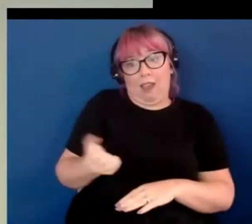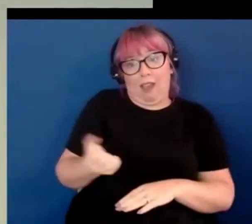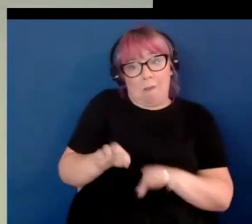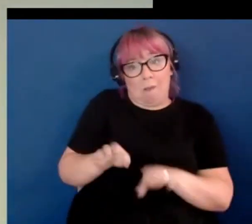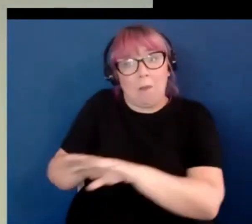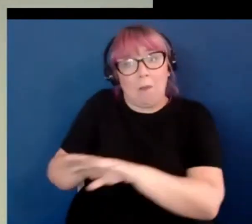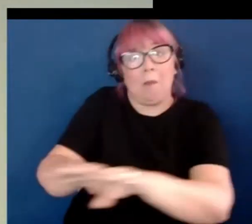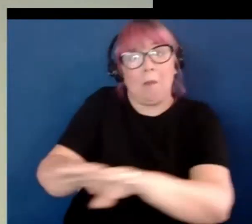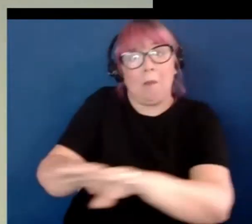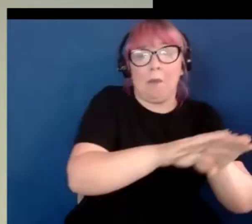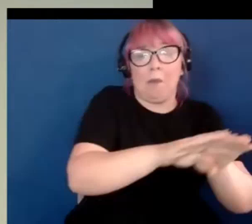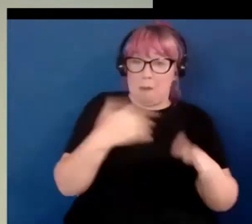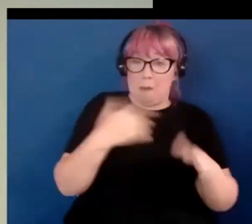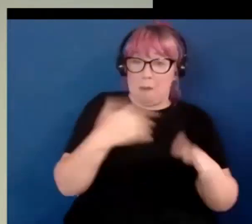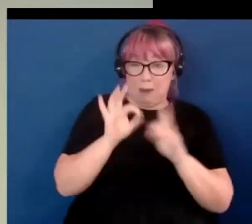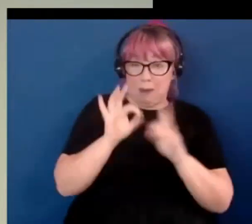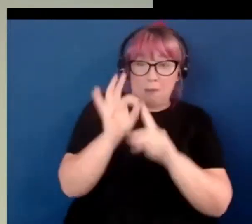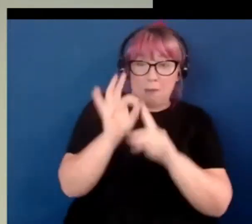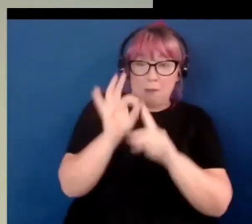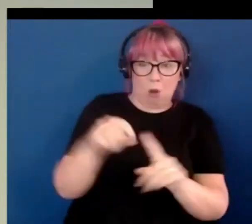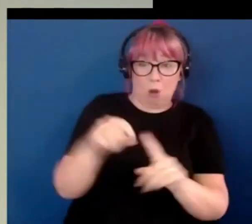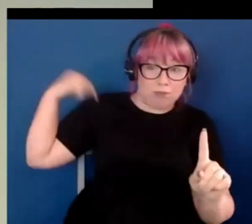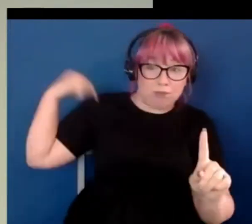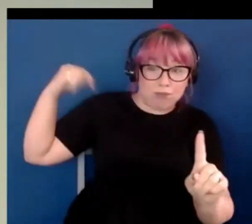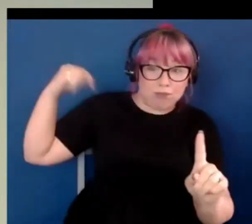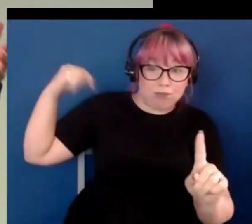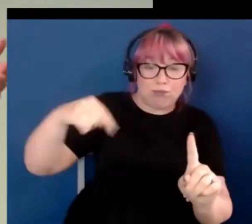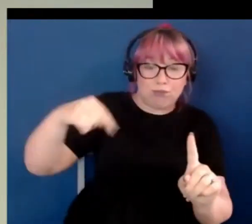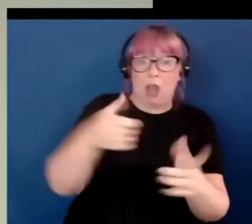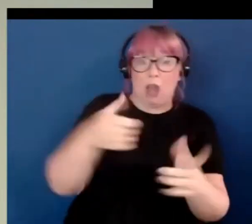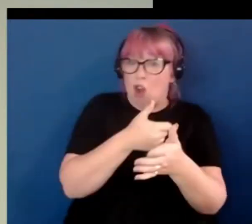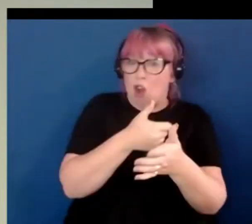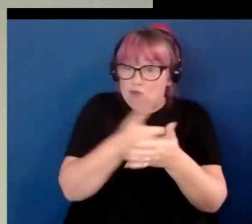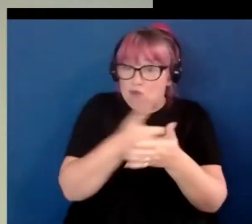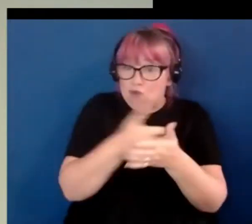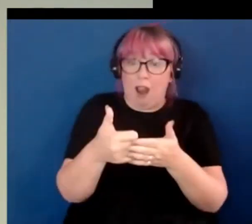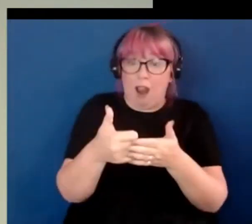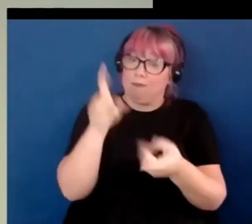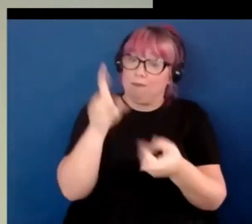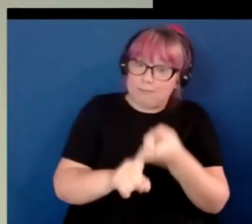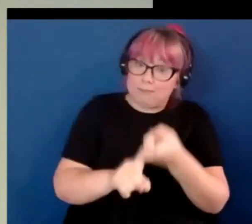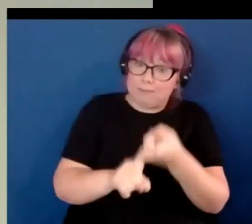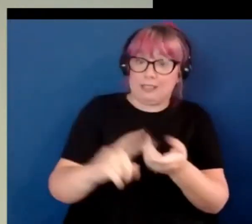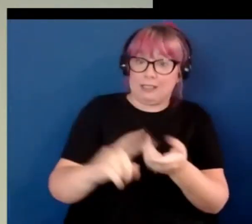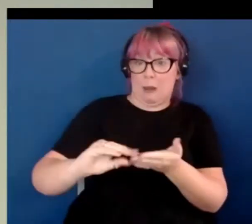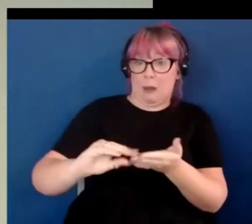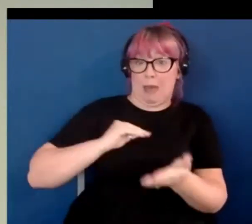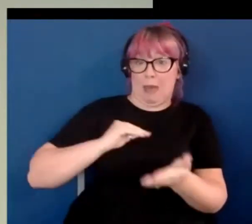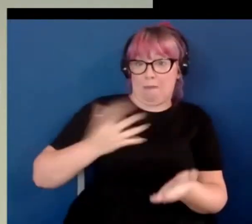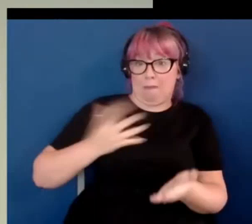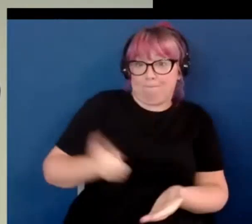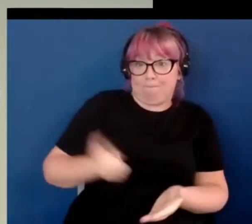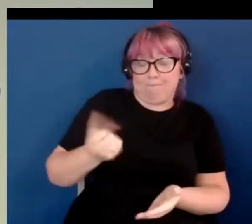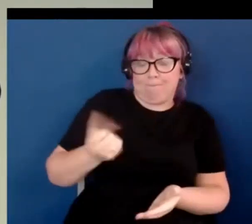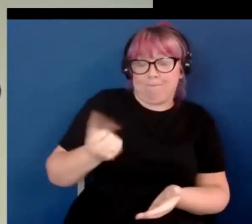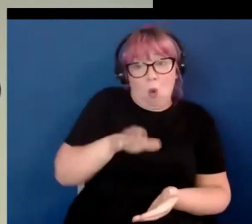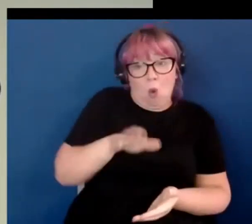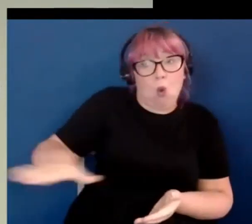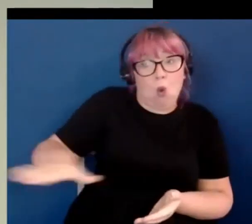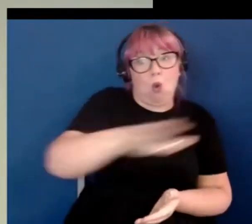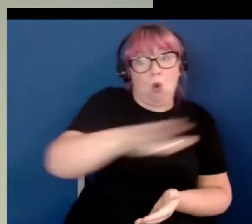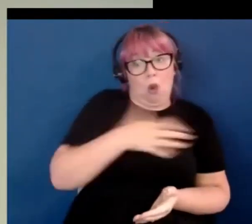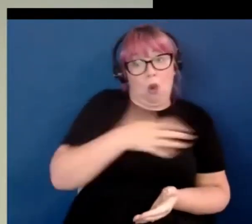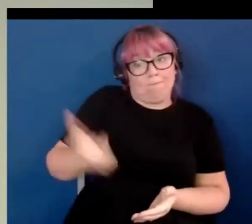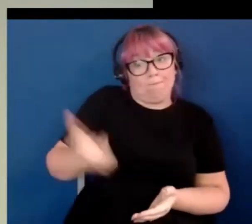come. A regular, unconditional payment made to everyone. We can make poverty impossible. We